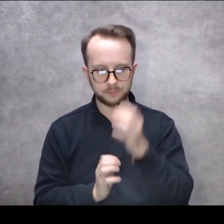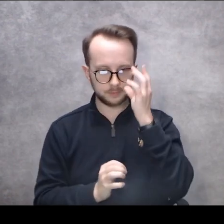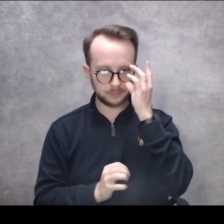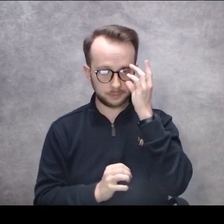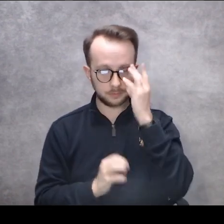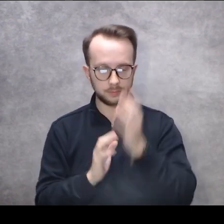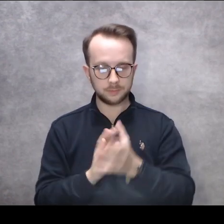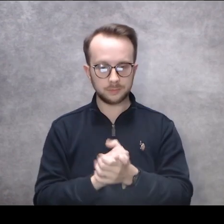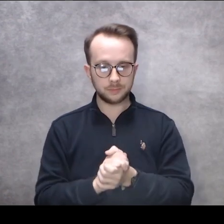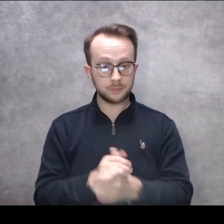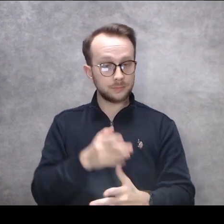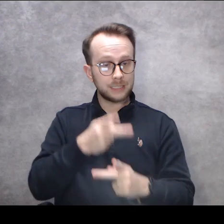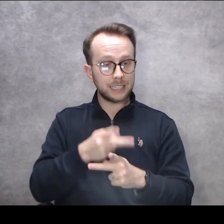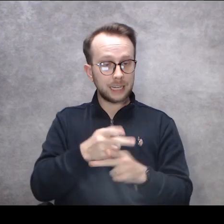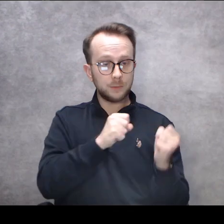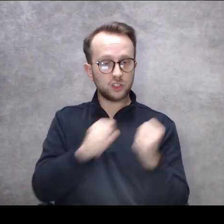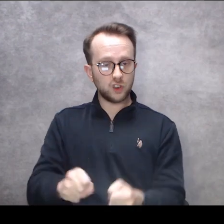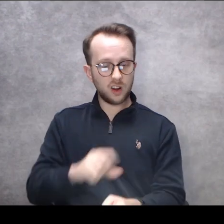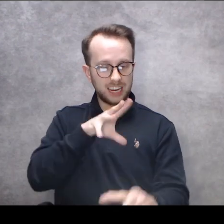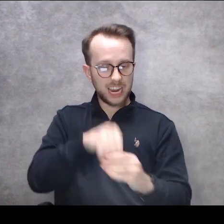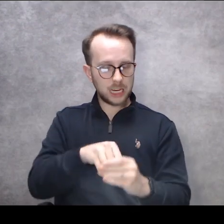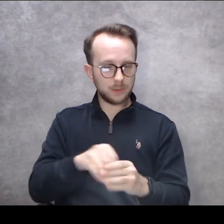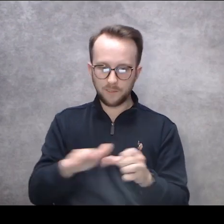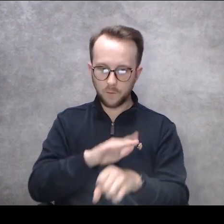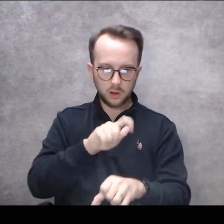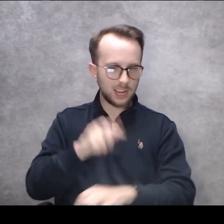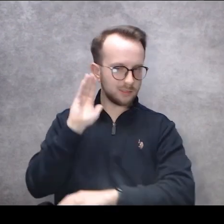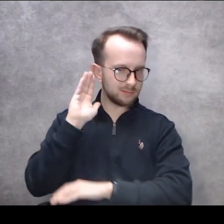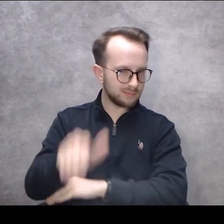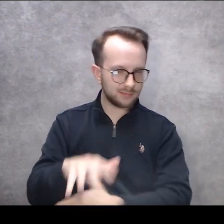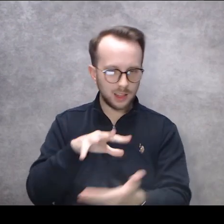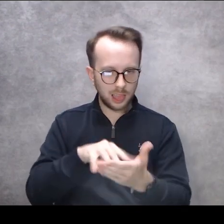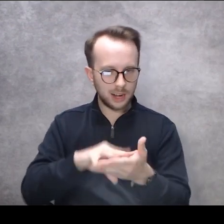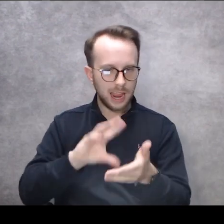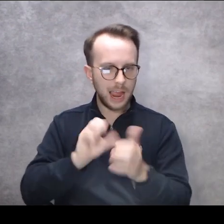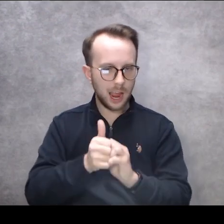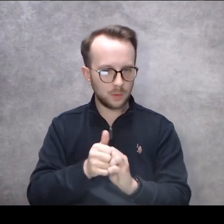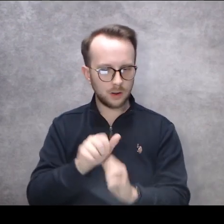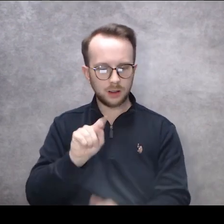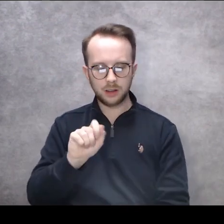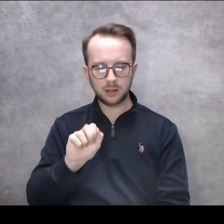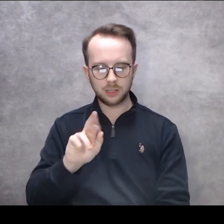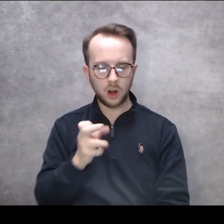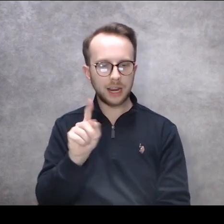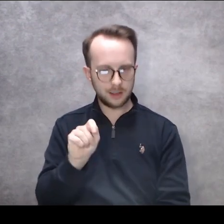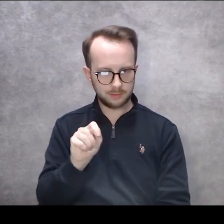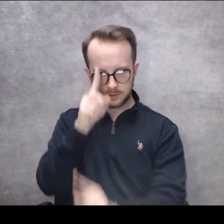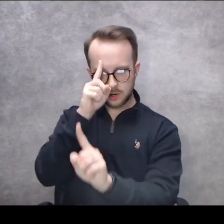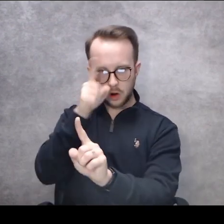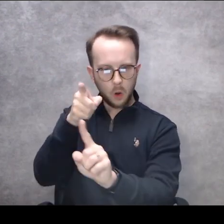To keep strong engagement throughout the entirety of learning, targets and goals should be relevant,